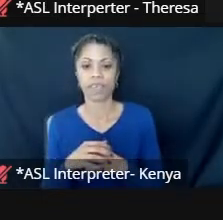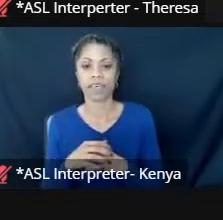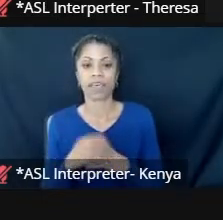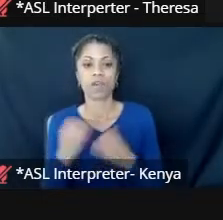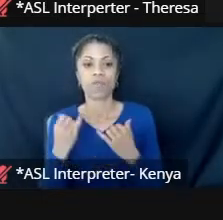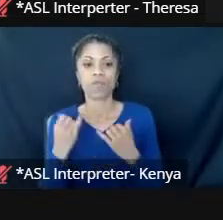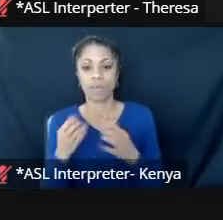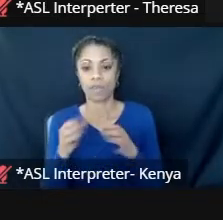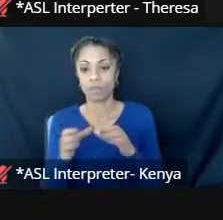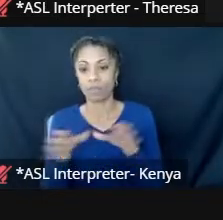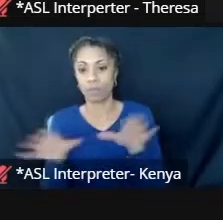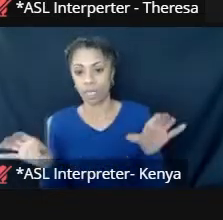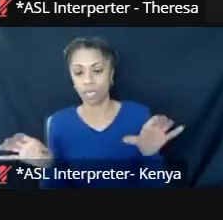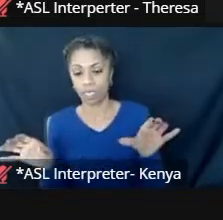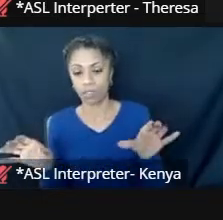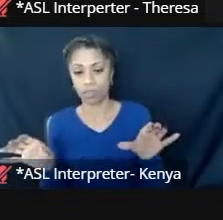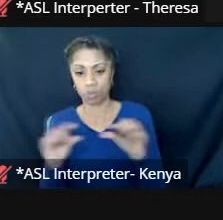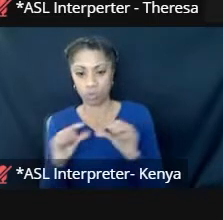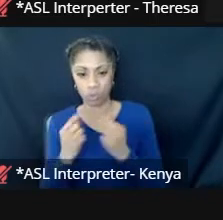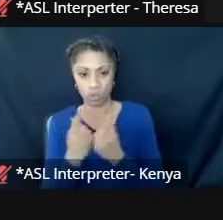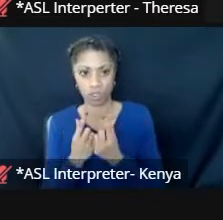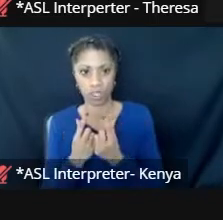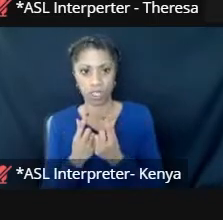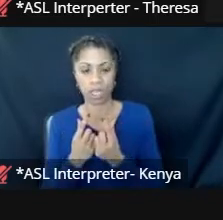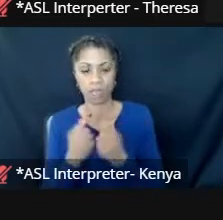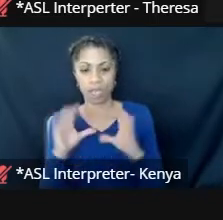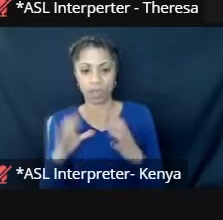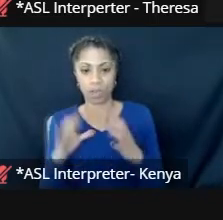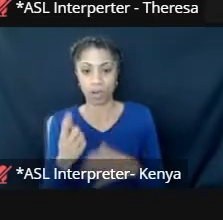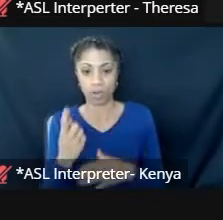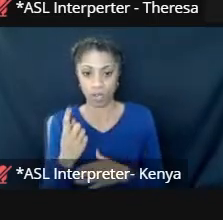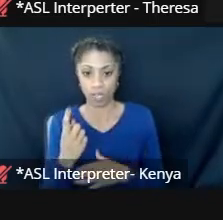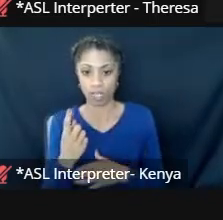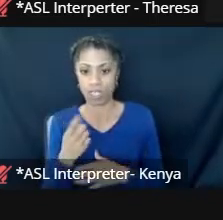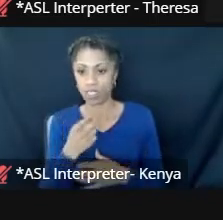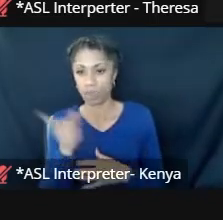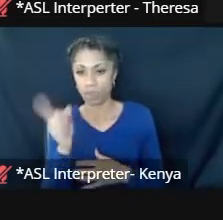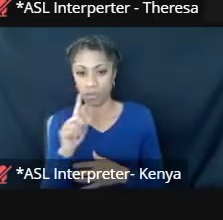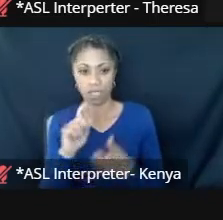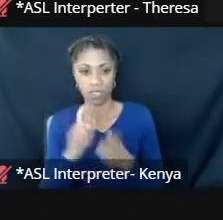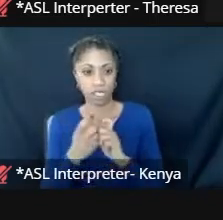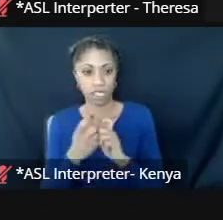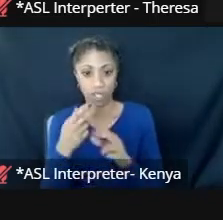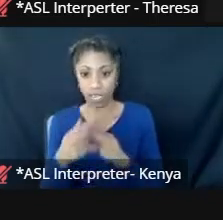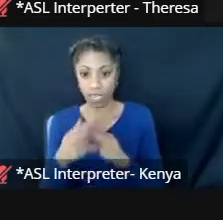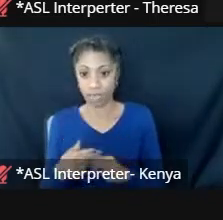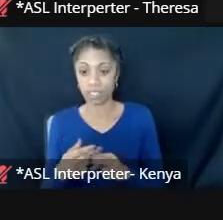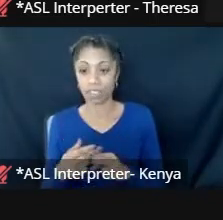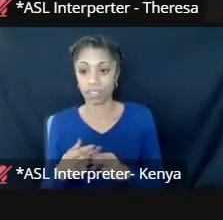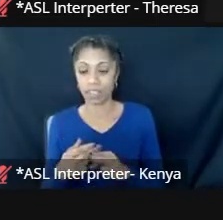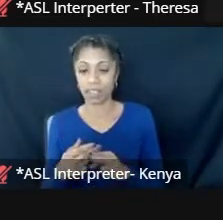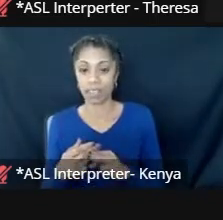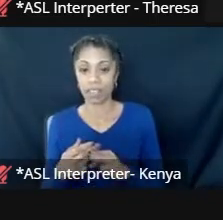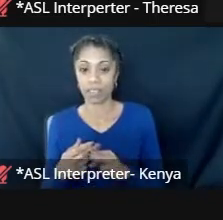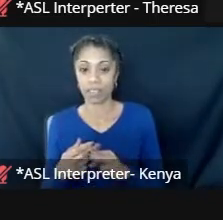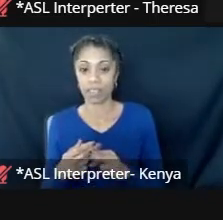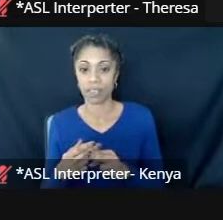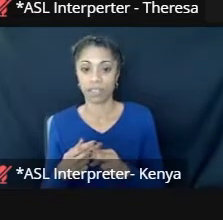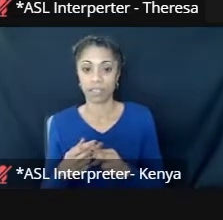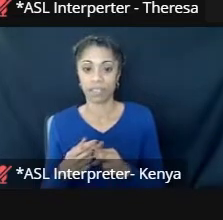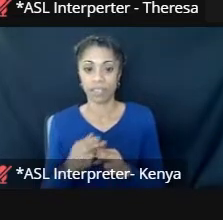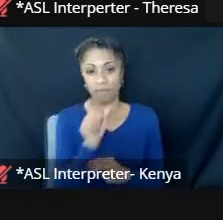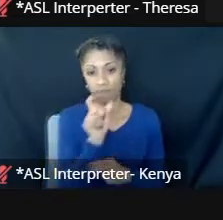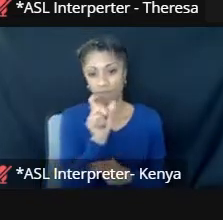cohort 1 community. So you have renamed yourselves with the first part